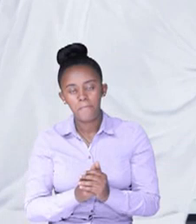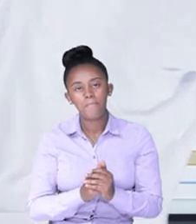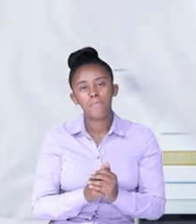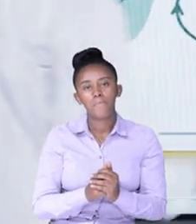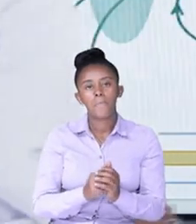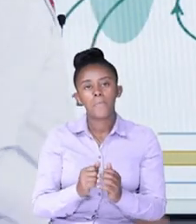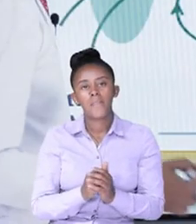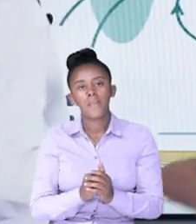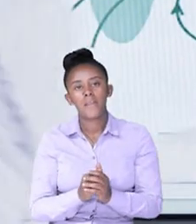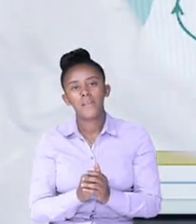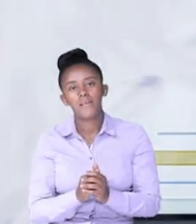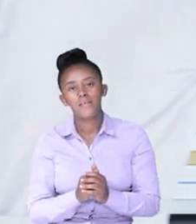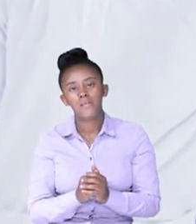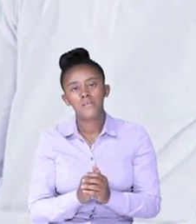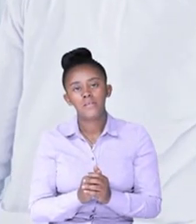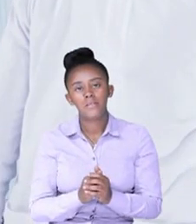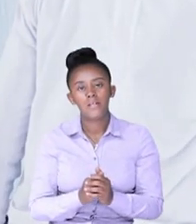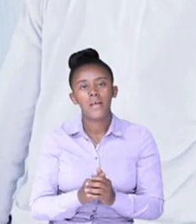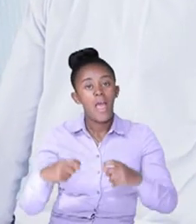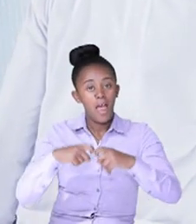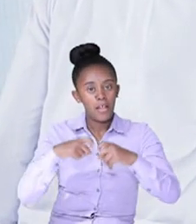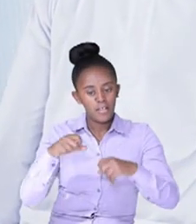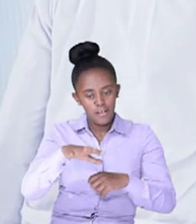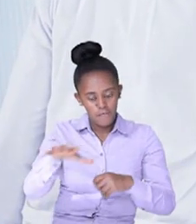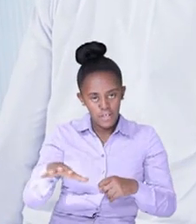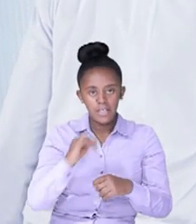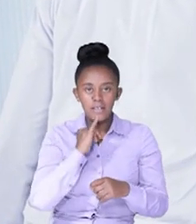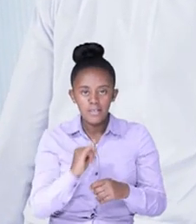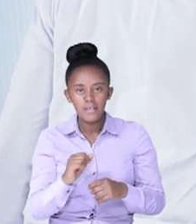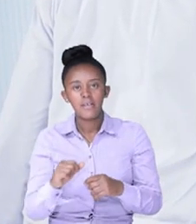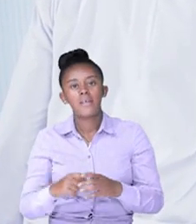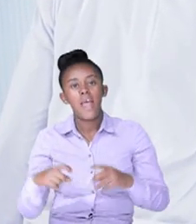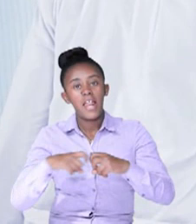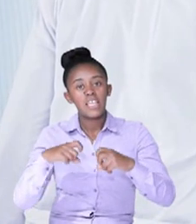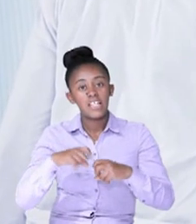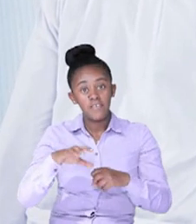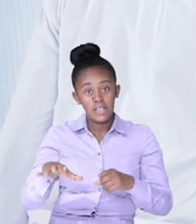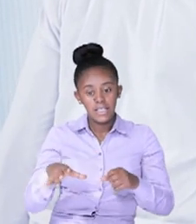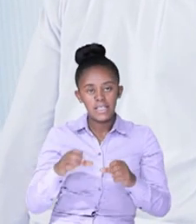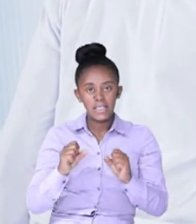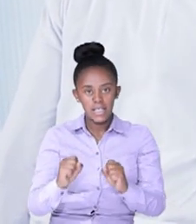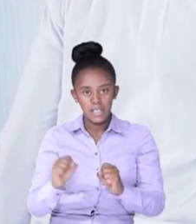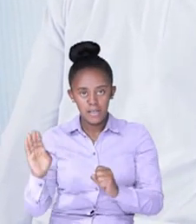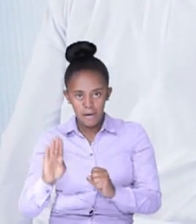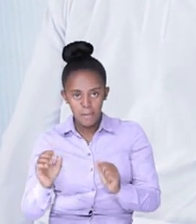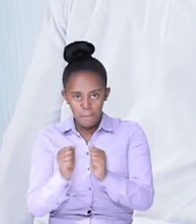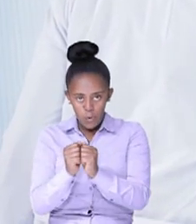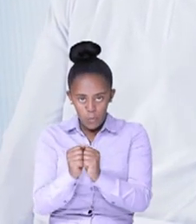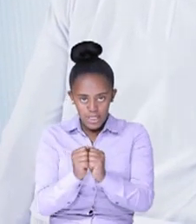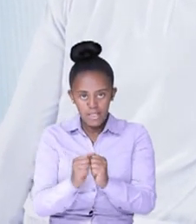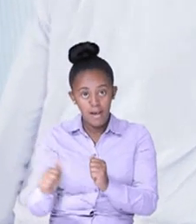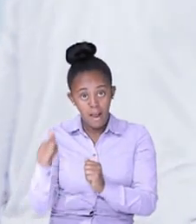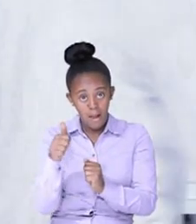flux phi in electric field is electric field strength dotted with